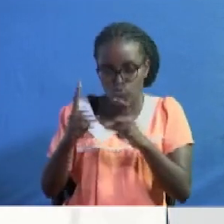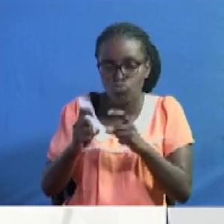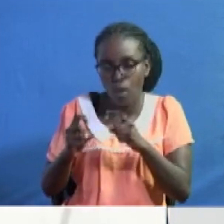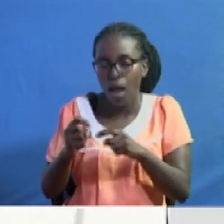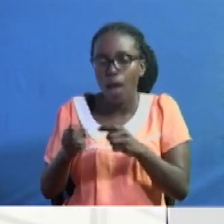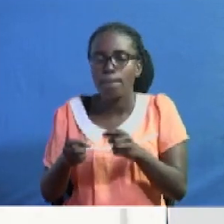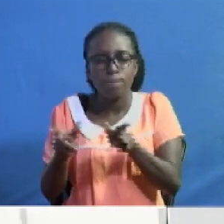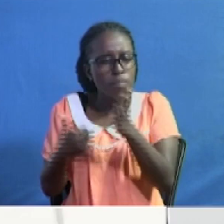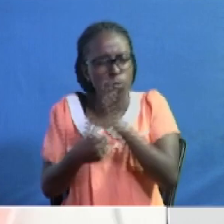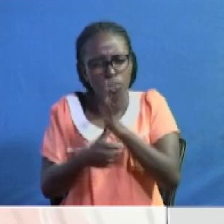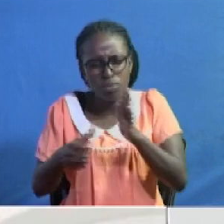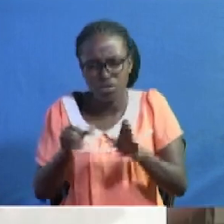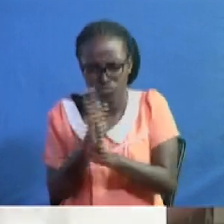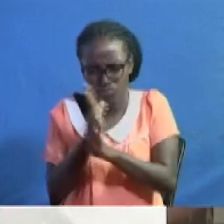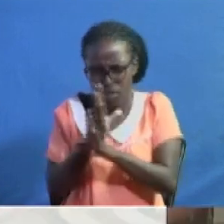have nothing to hide.